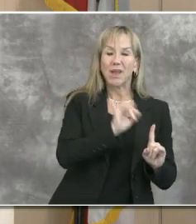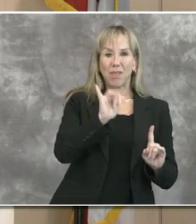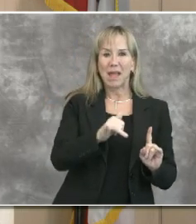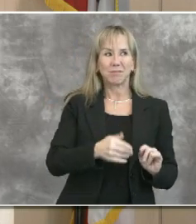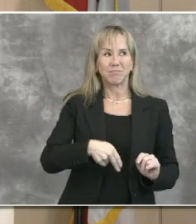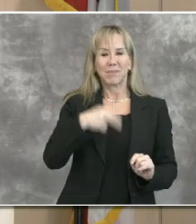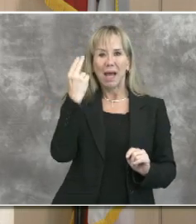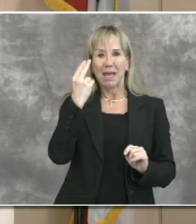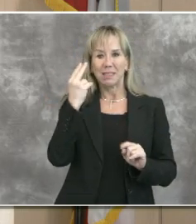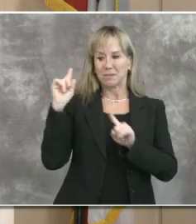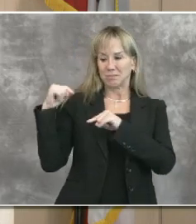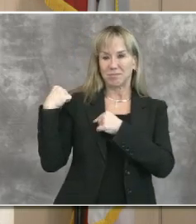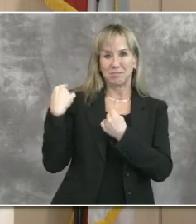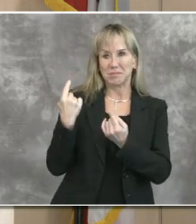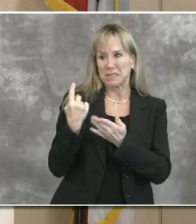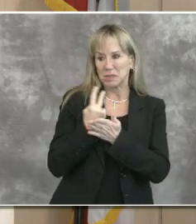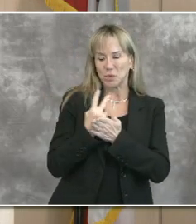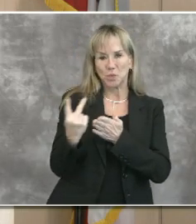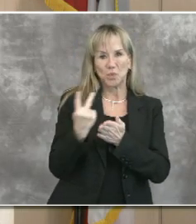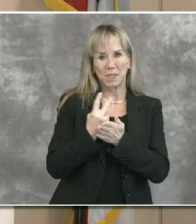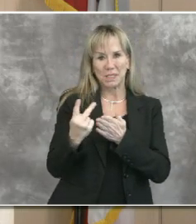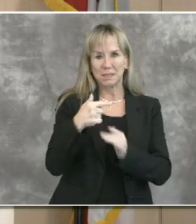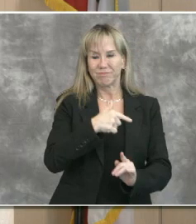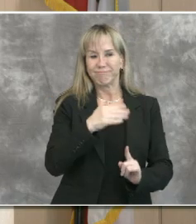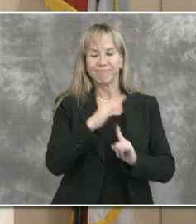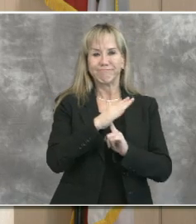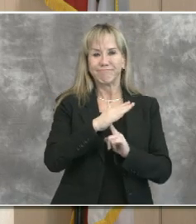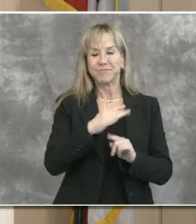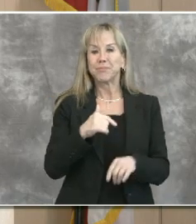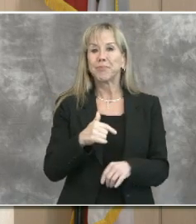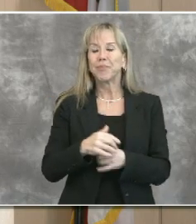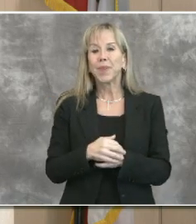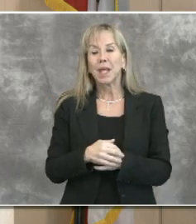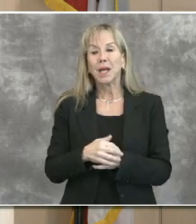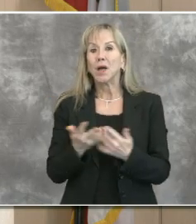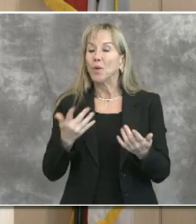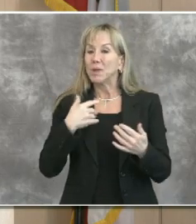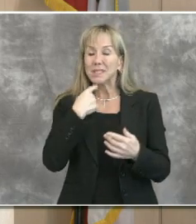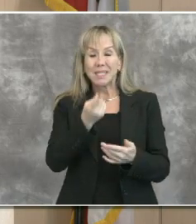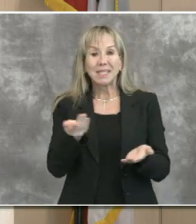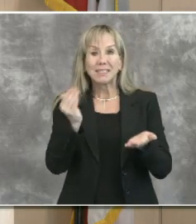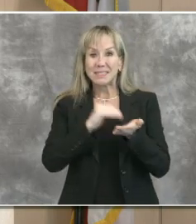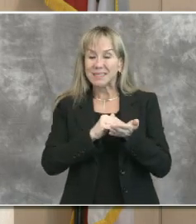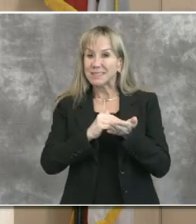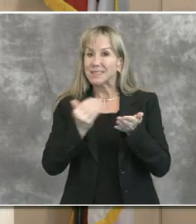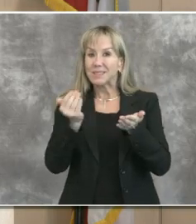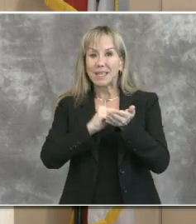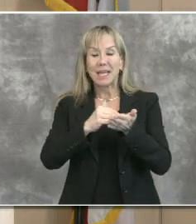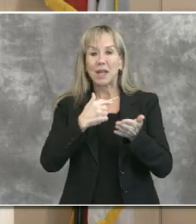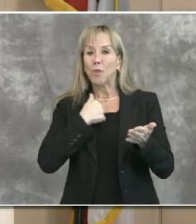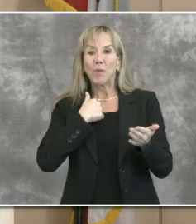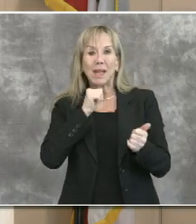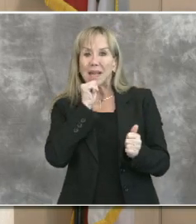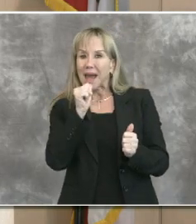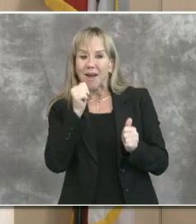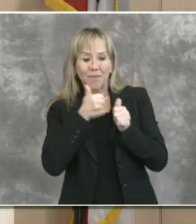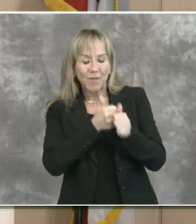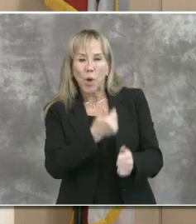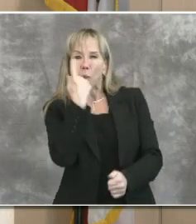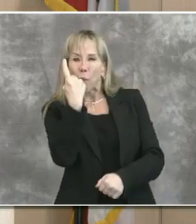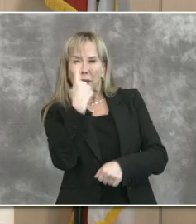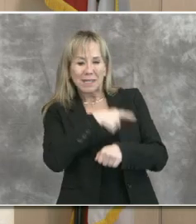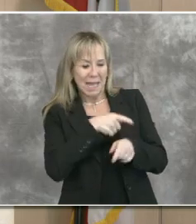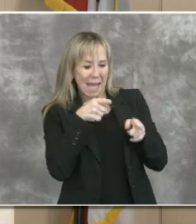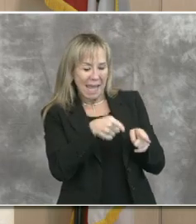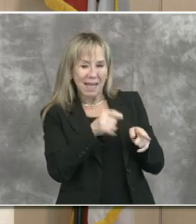total reported in more than 2 weeks. We have repeatedly stressed that we don't make decisions based on one day of data. We want to look at